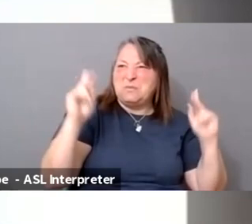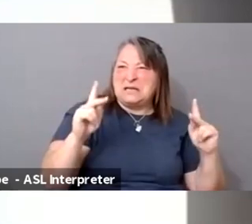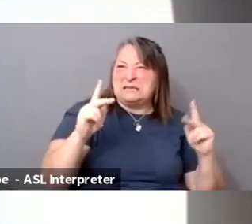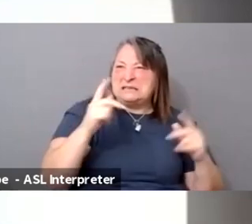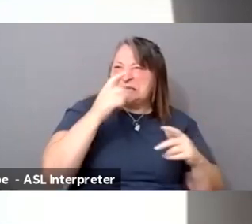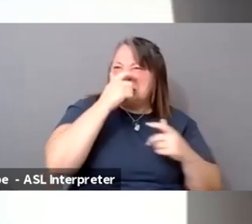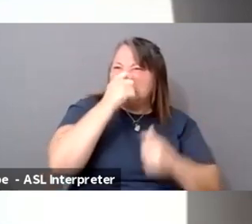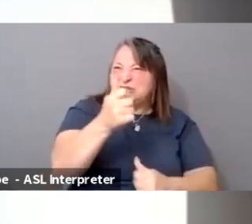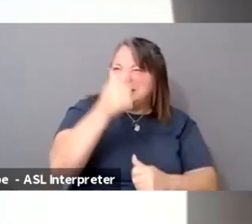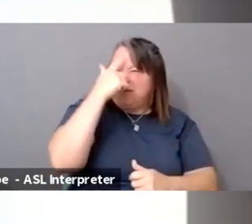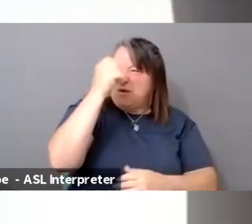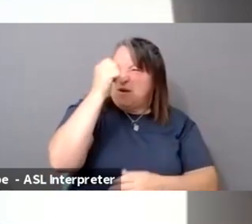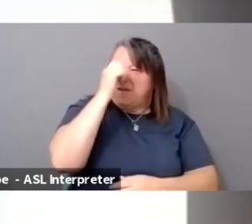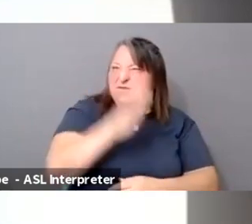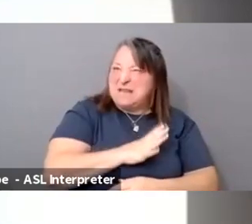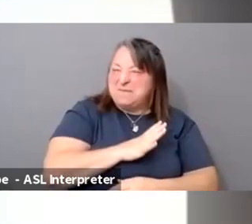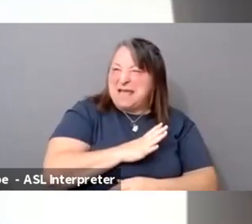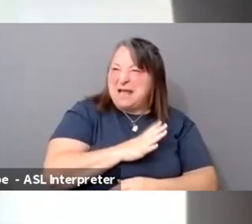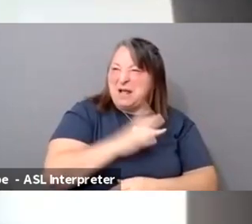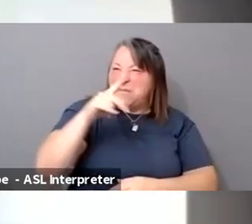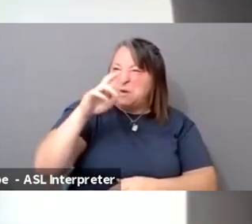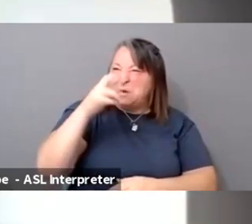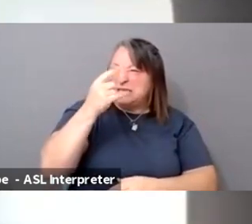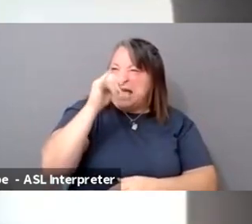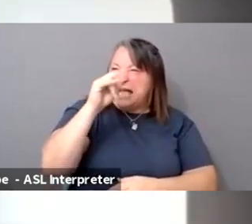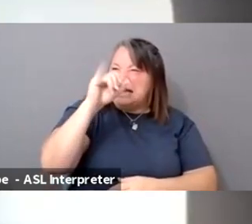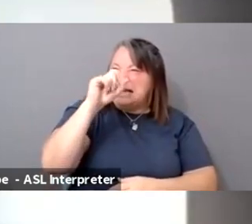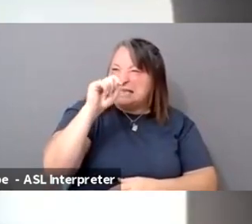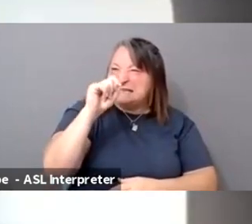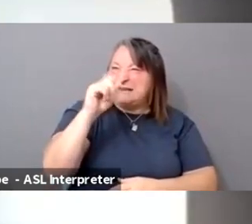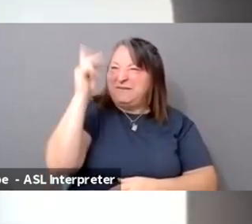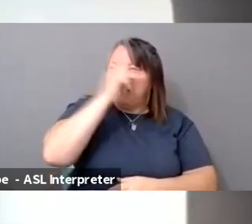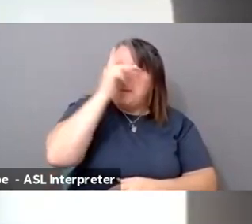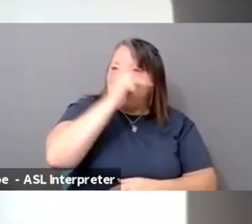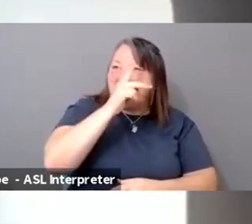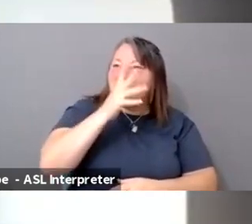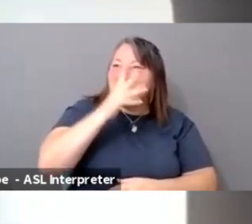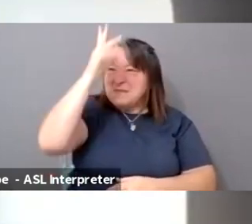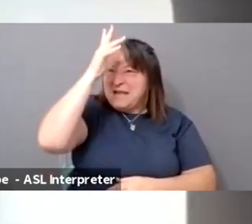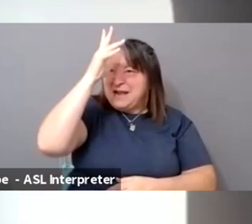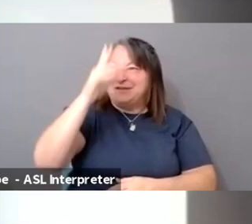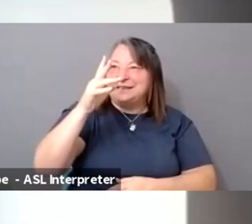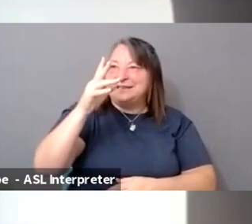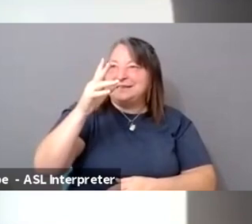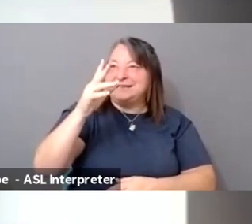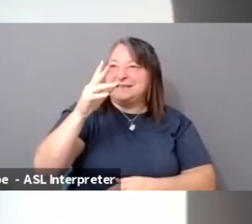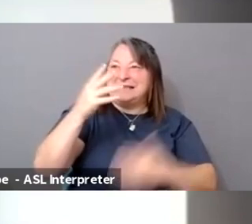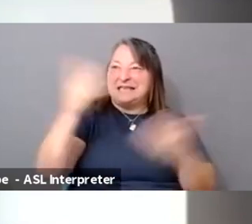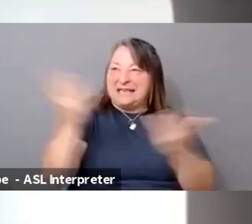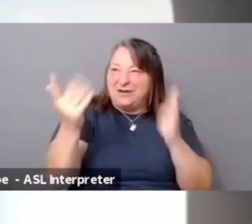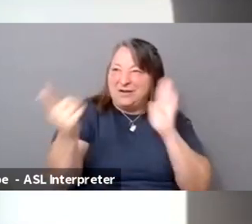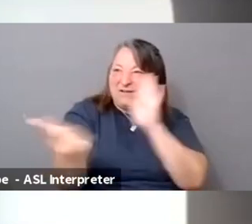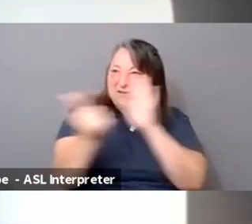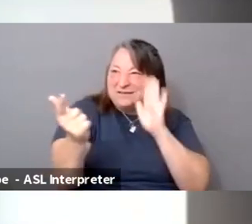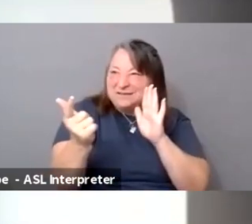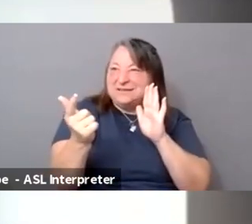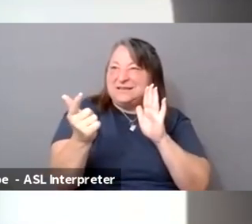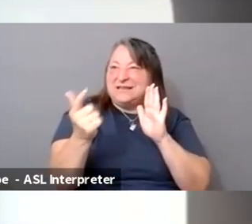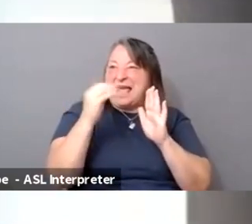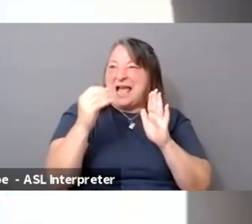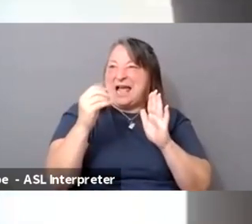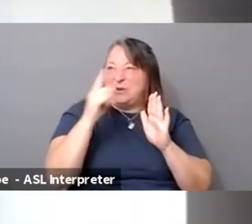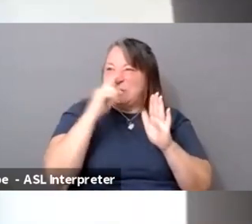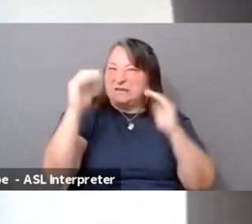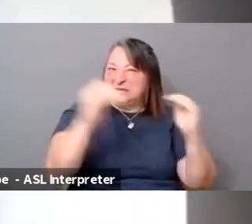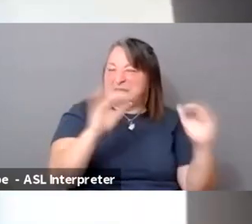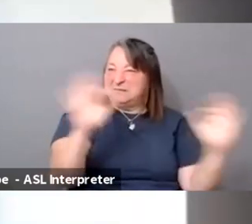female protagonist who's Filipino, whose parents are undocumented, who is marginalized. And that